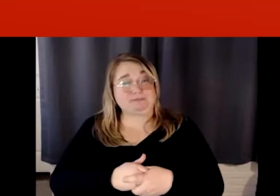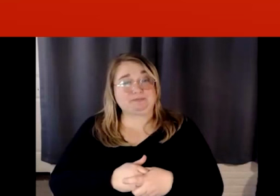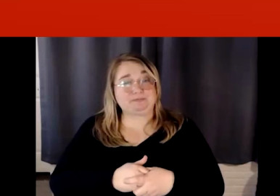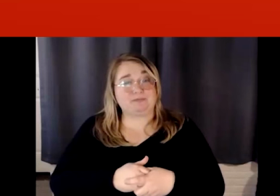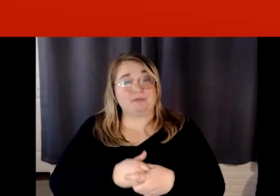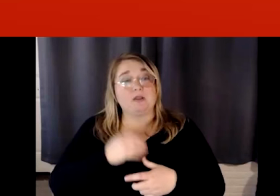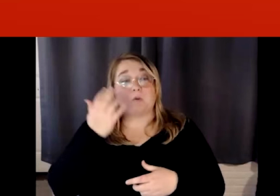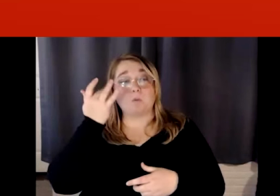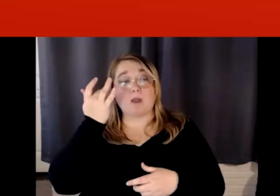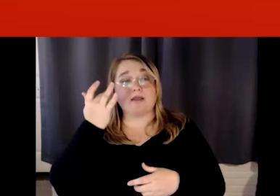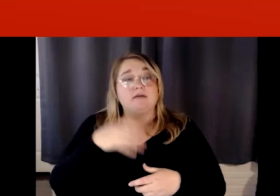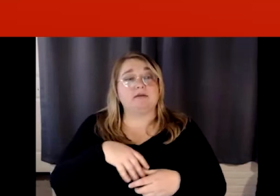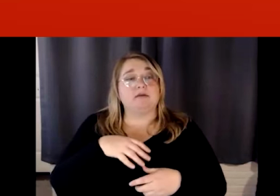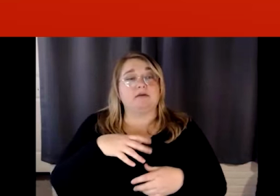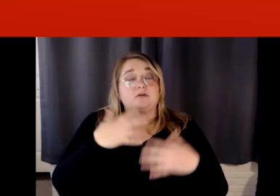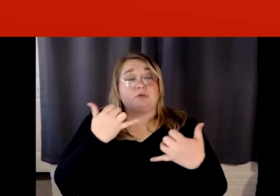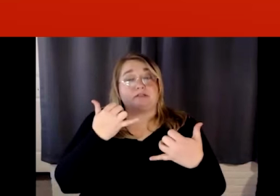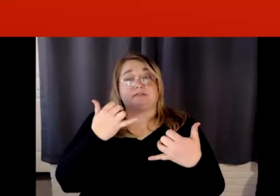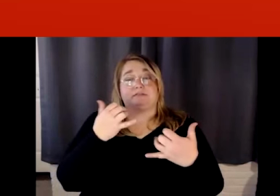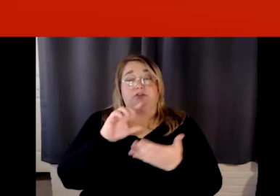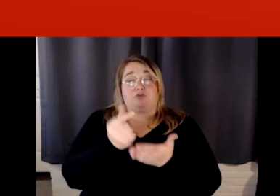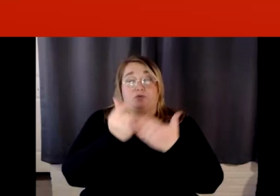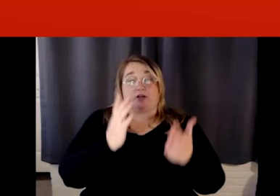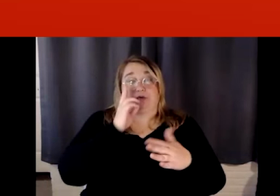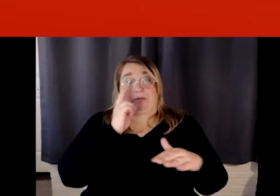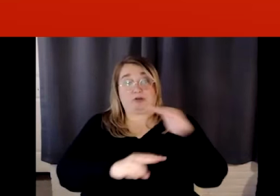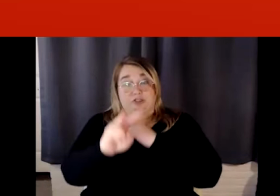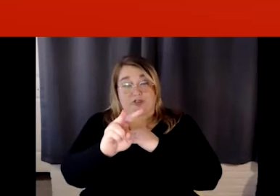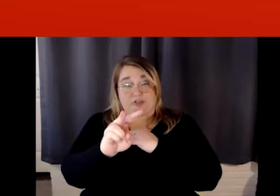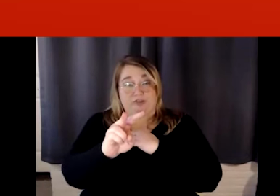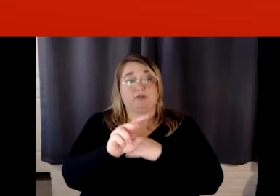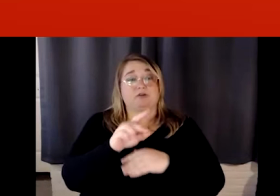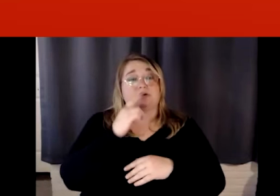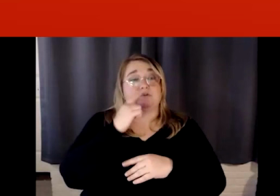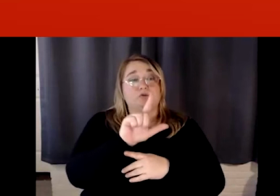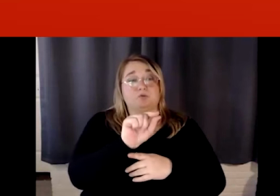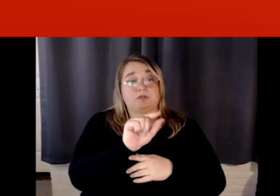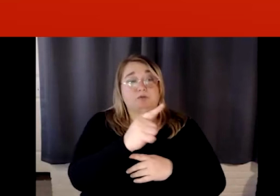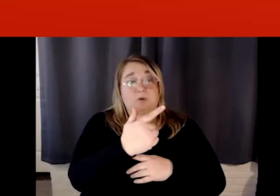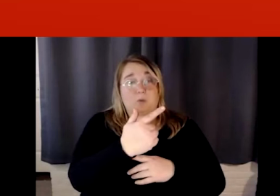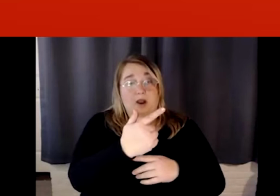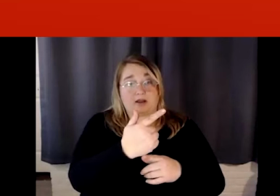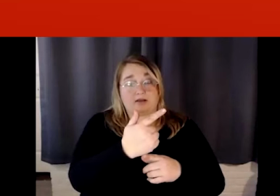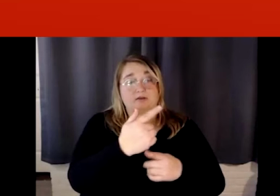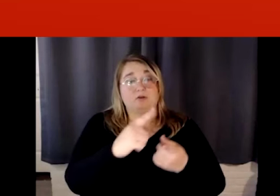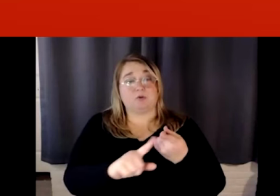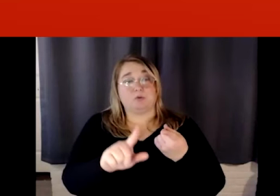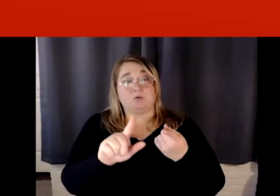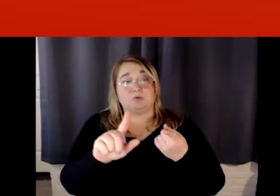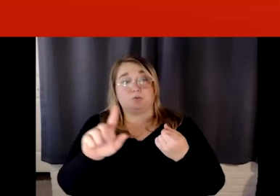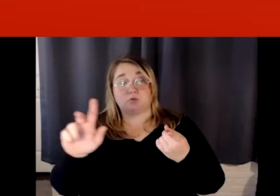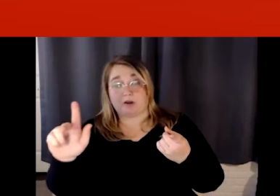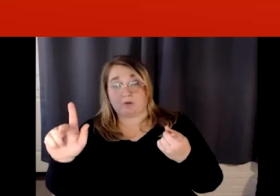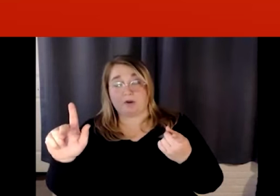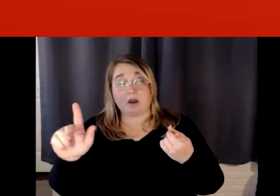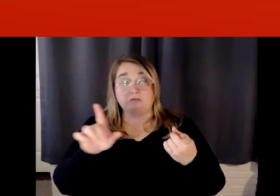School graduate projection. This is 2021. This is where we landed in 23. You'll notice we basically